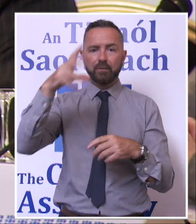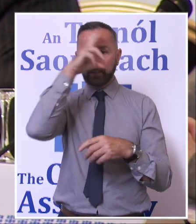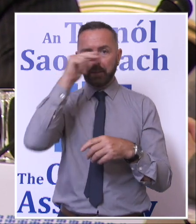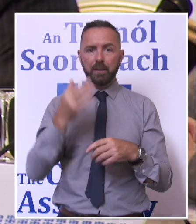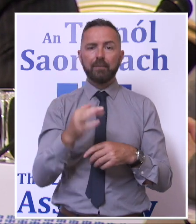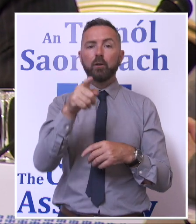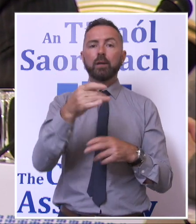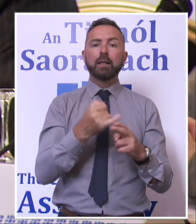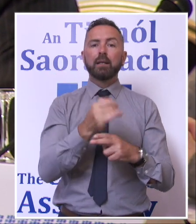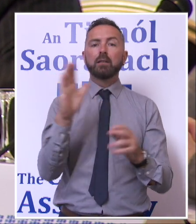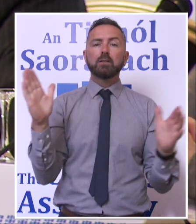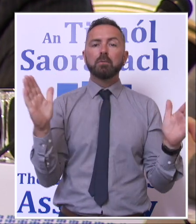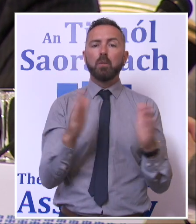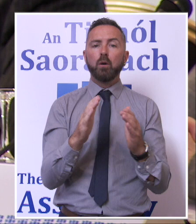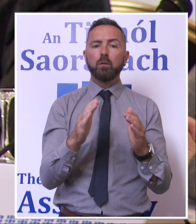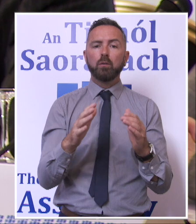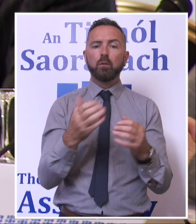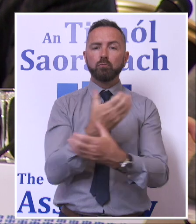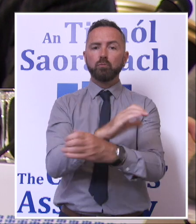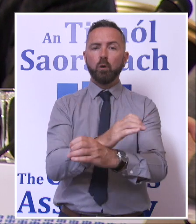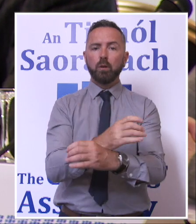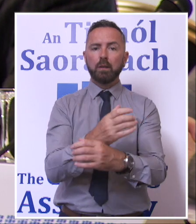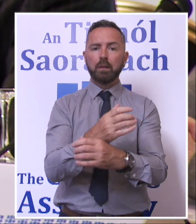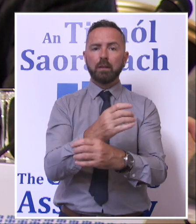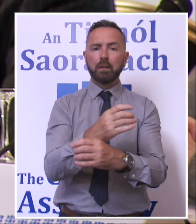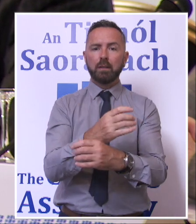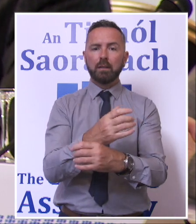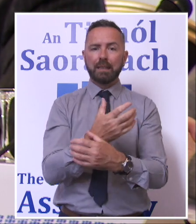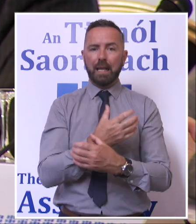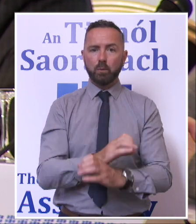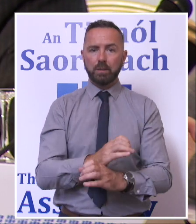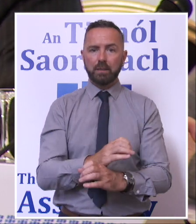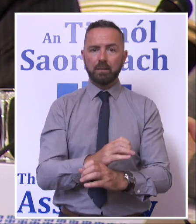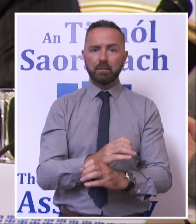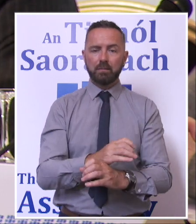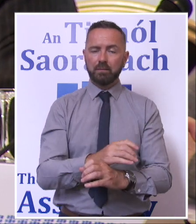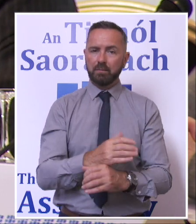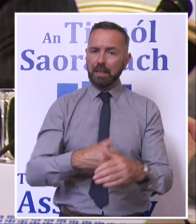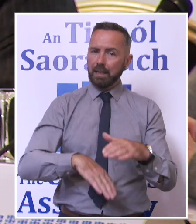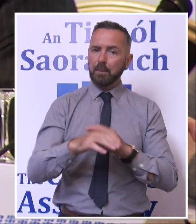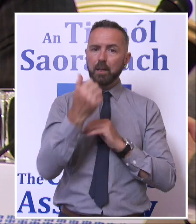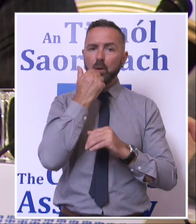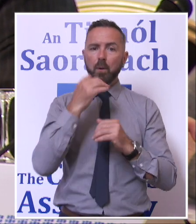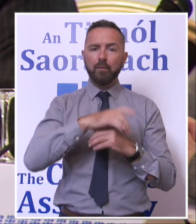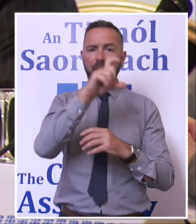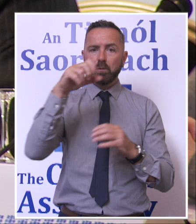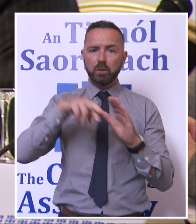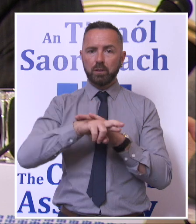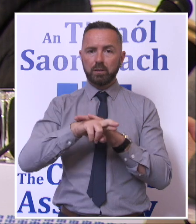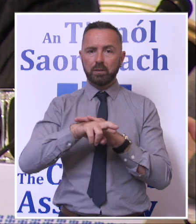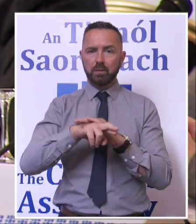rural county, you have a limited number of councillors, and you have a much smaller population base. We have a much larger population